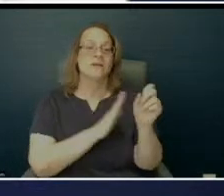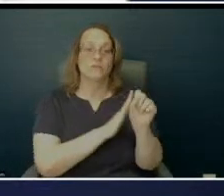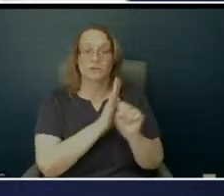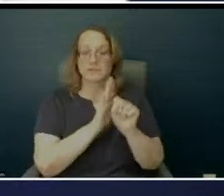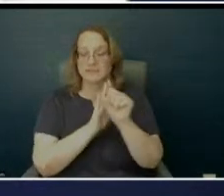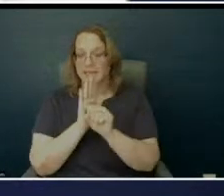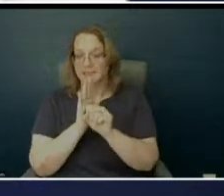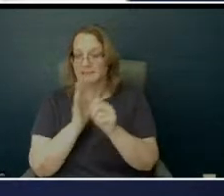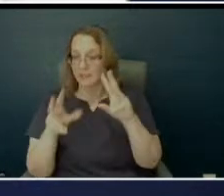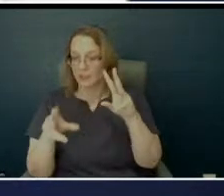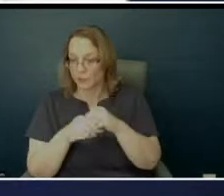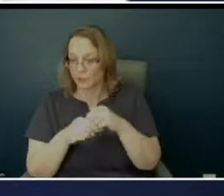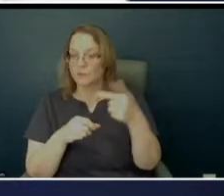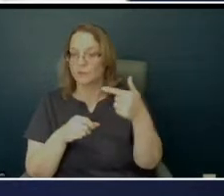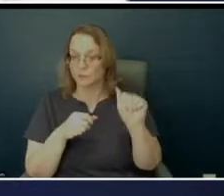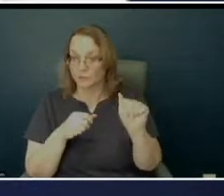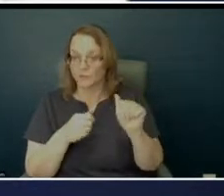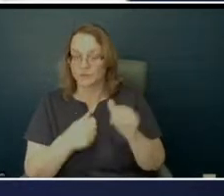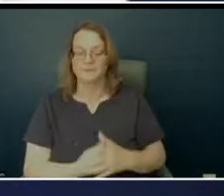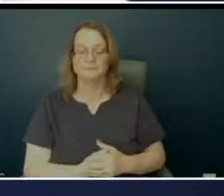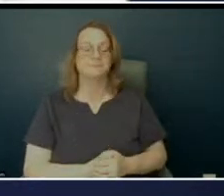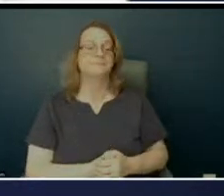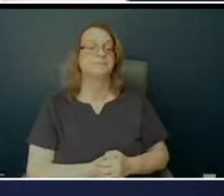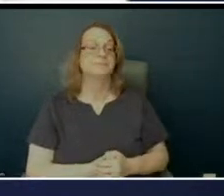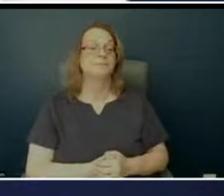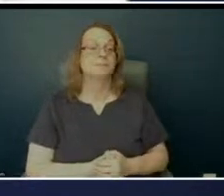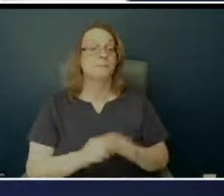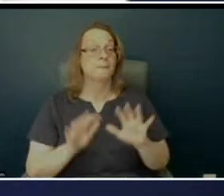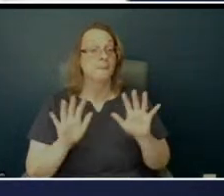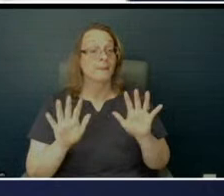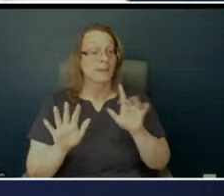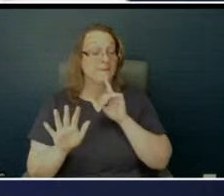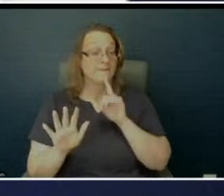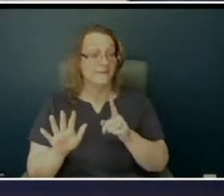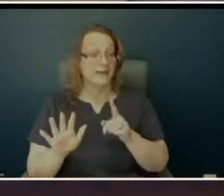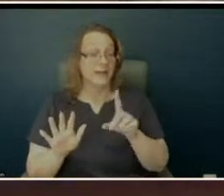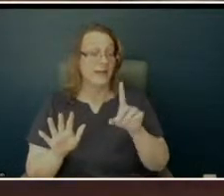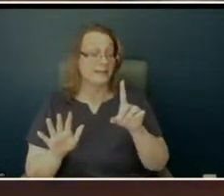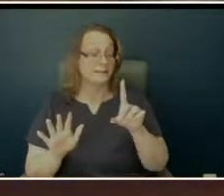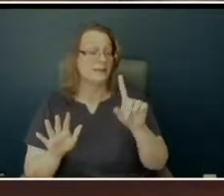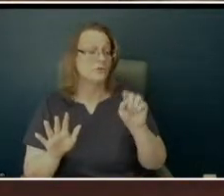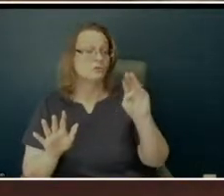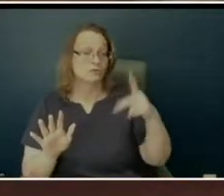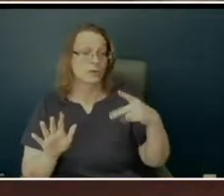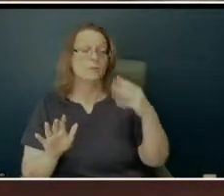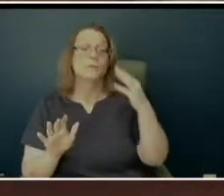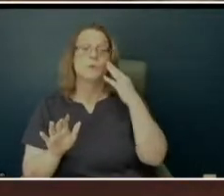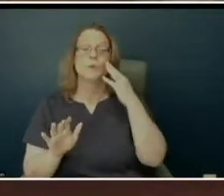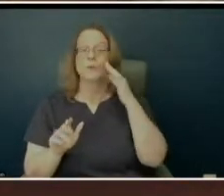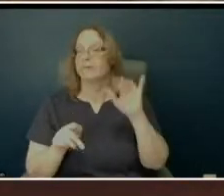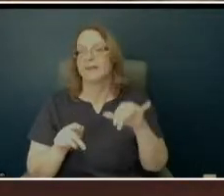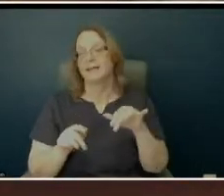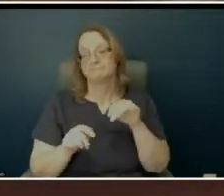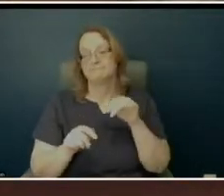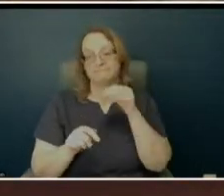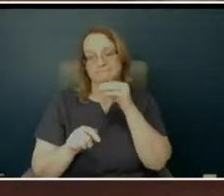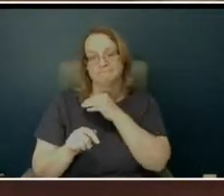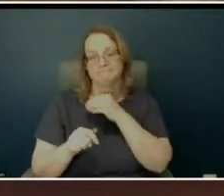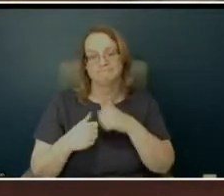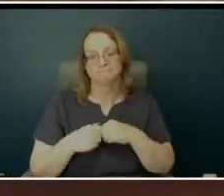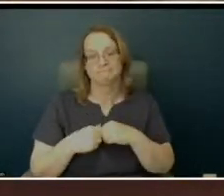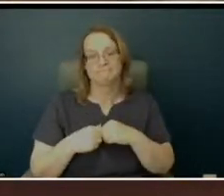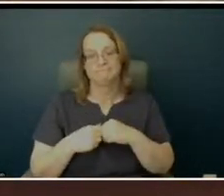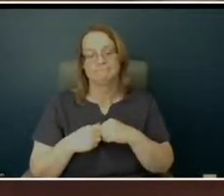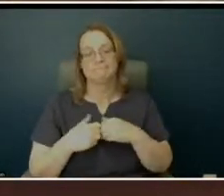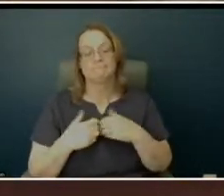Georgia. In fact, Donald Trump knew this was a lie. The Department of Justice had already informed the